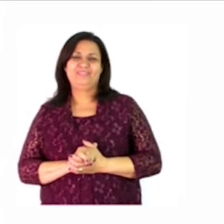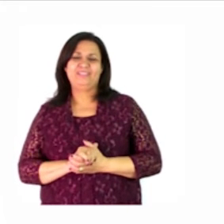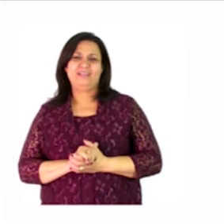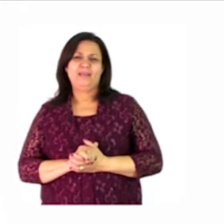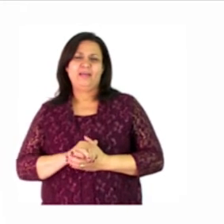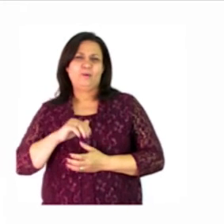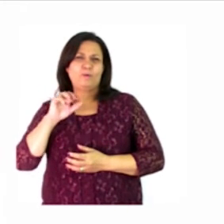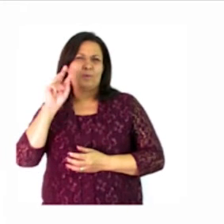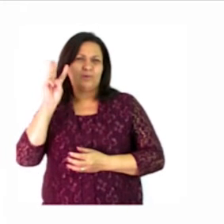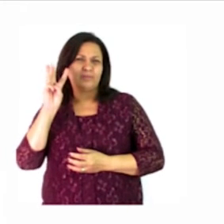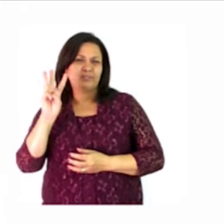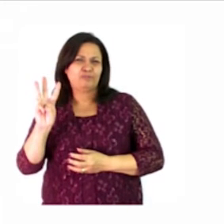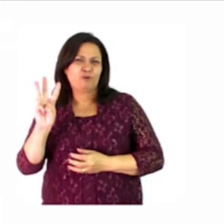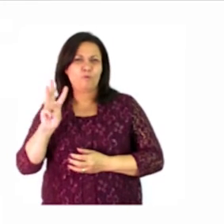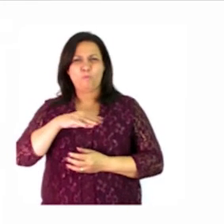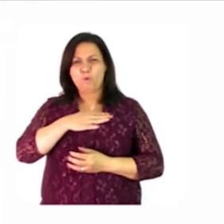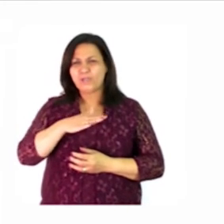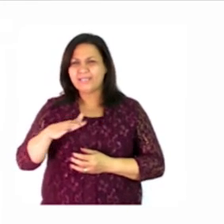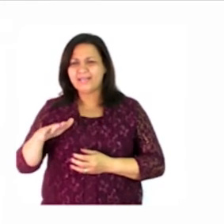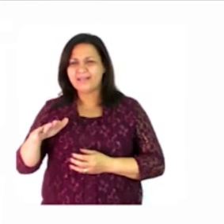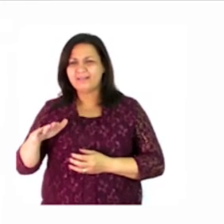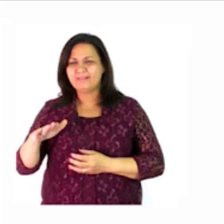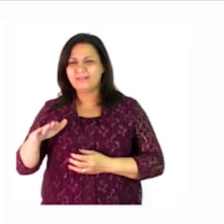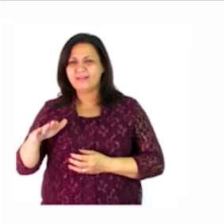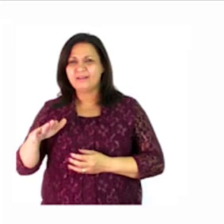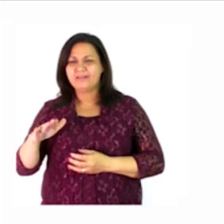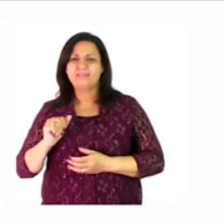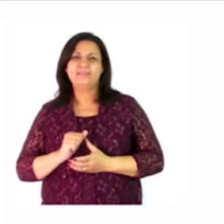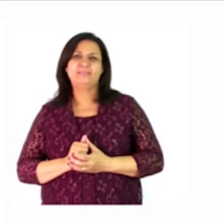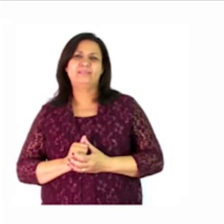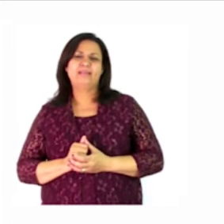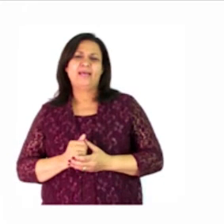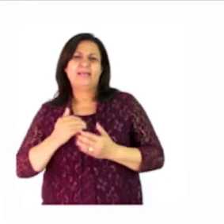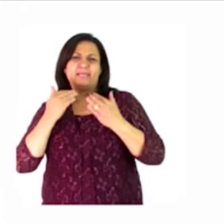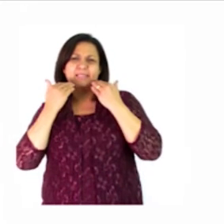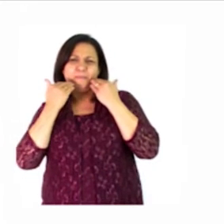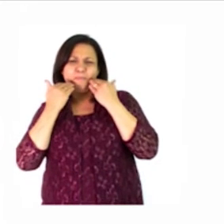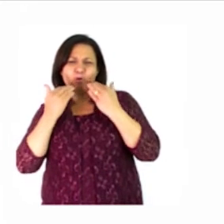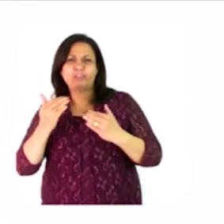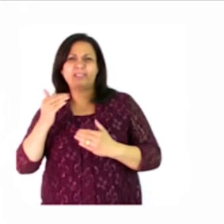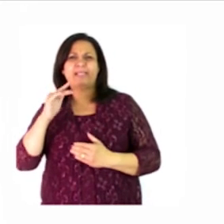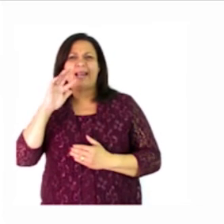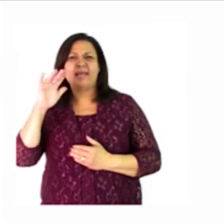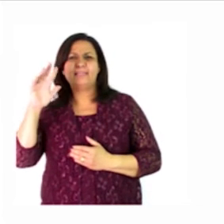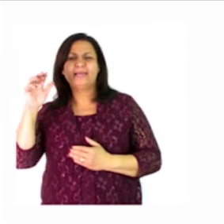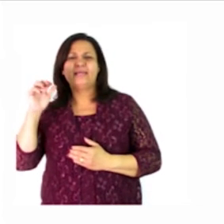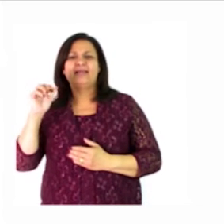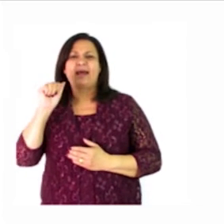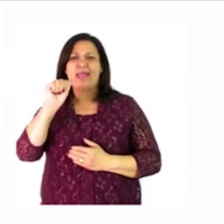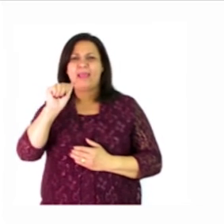W is for water. It is a very important letter in the